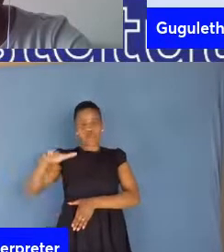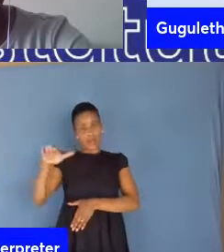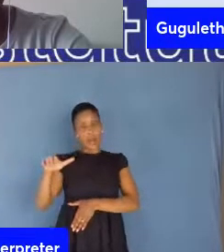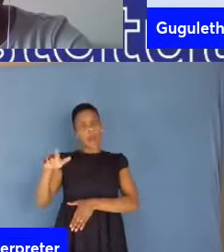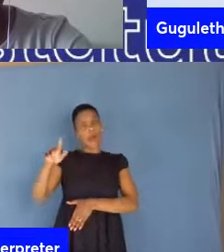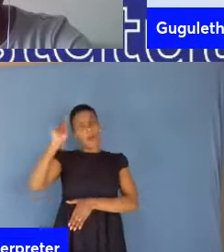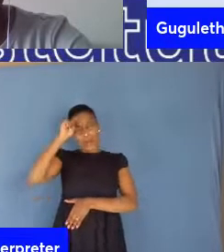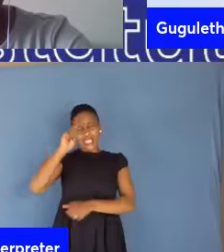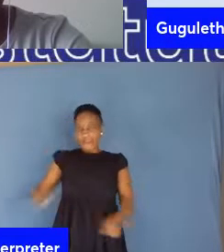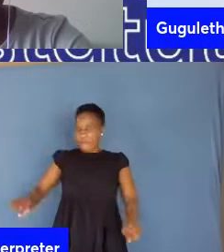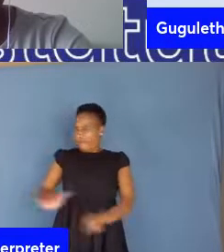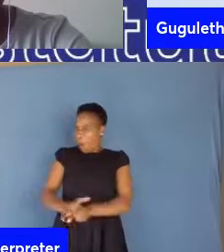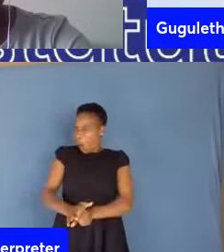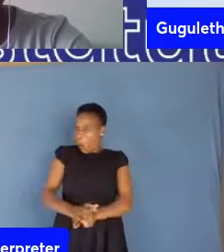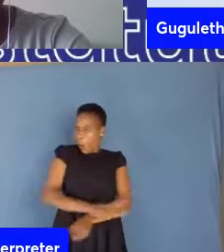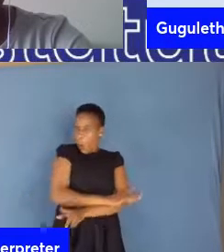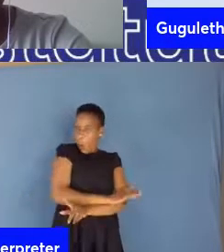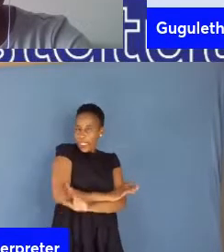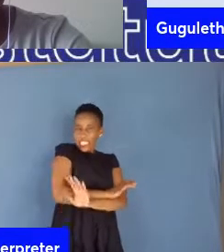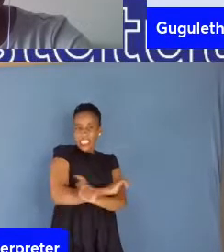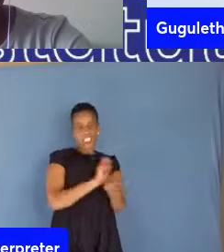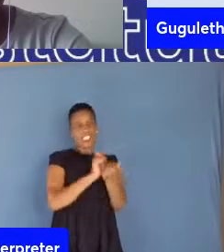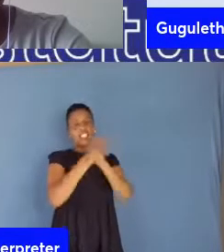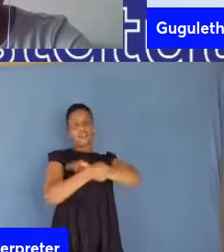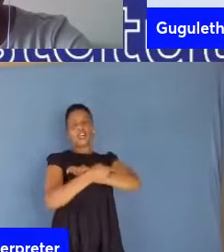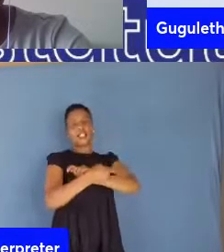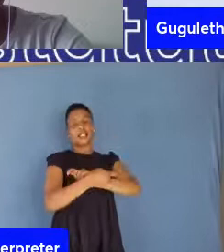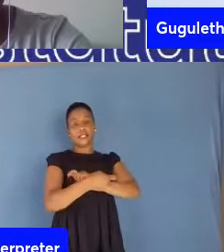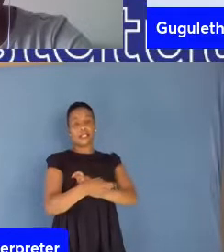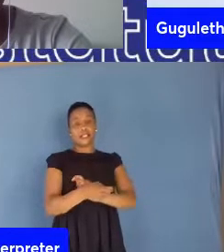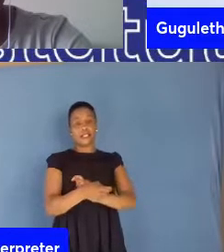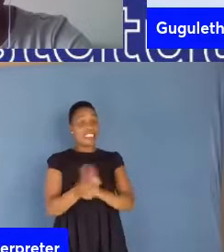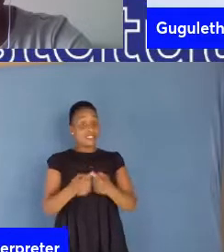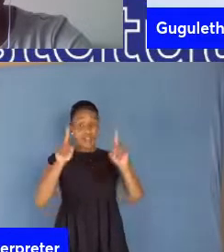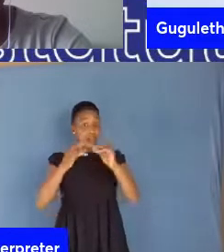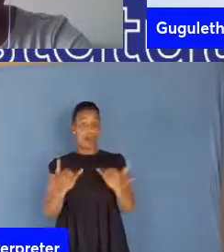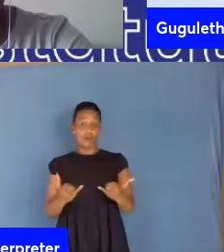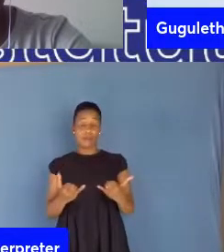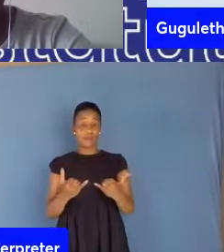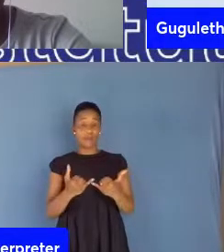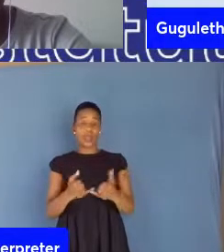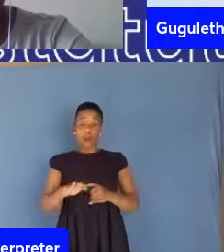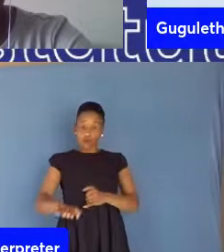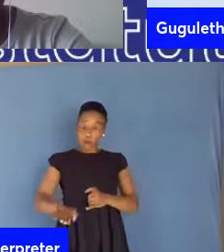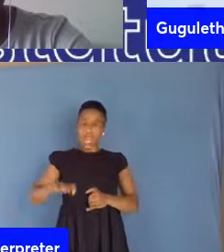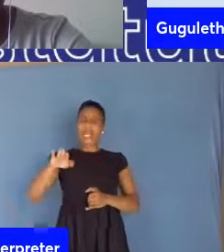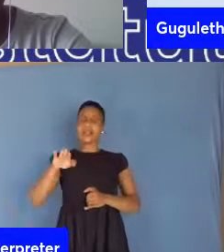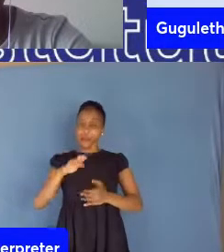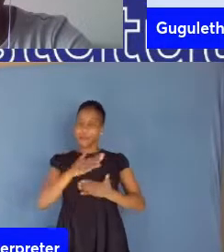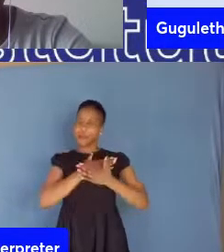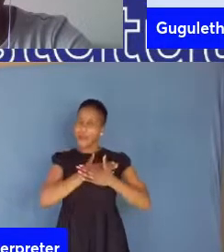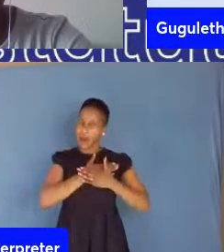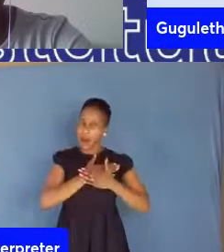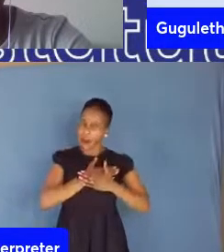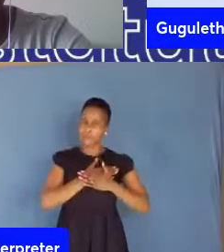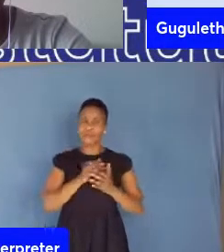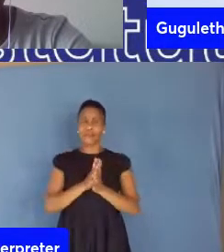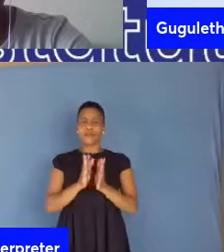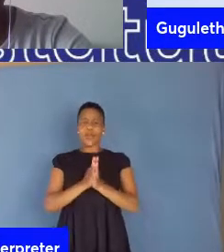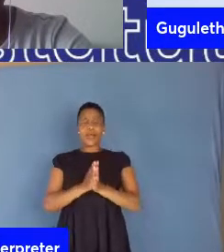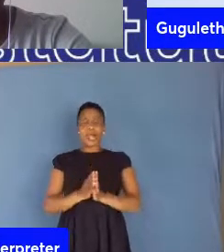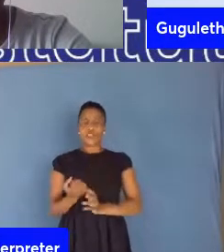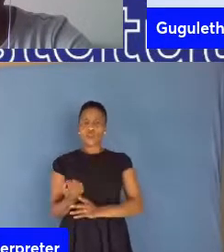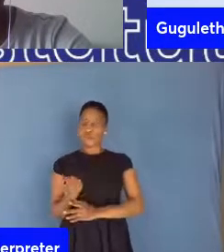different to what we're seeing now. Raise them to be compassionate, raise them to stand up and say no